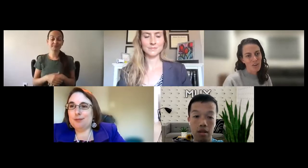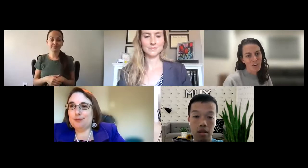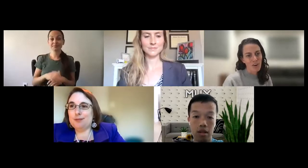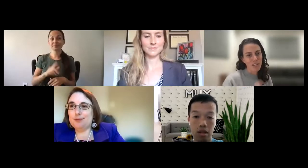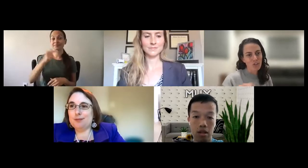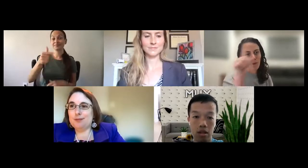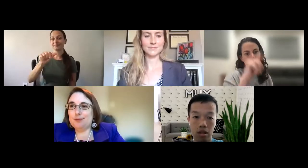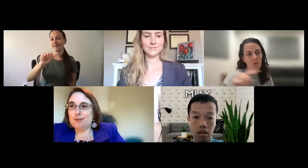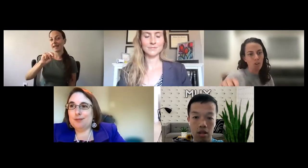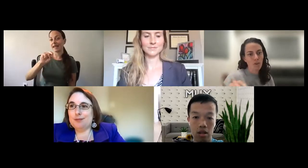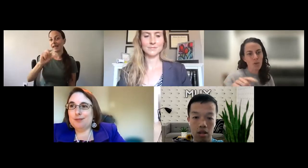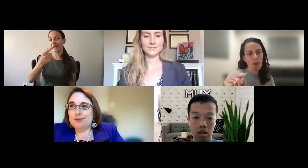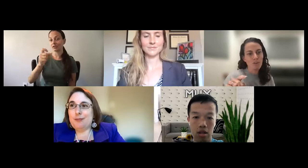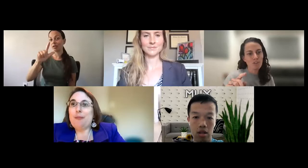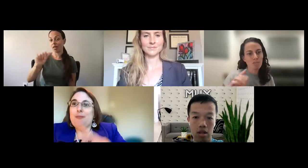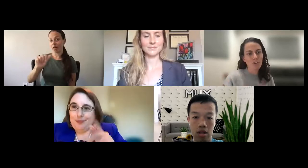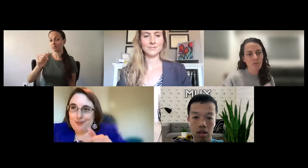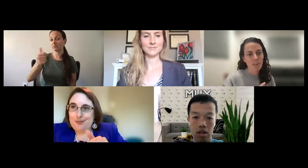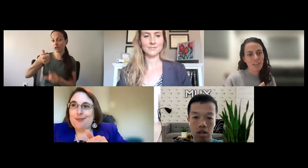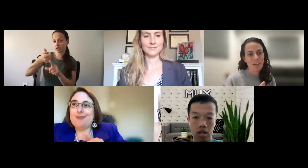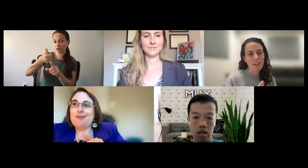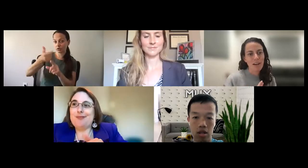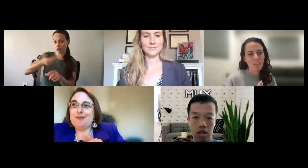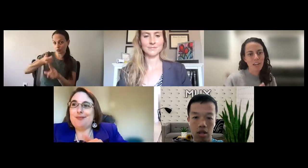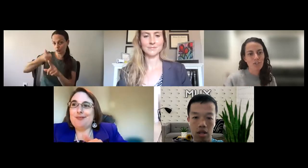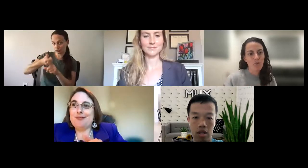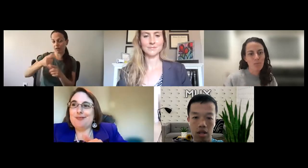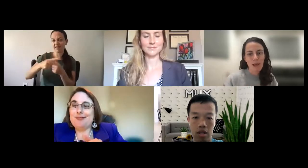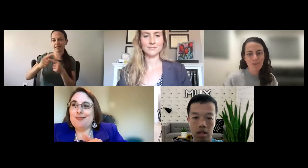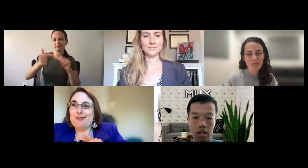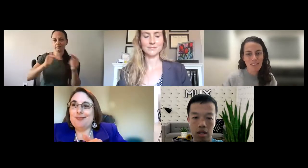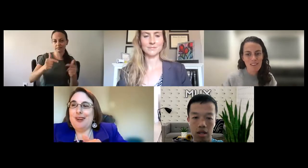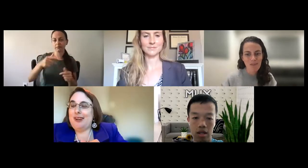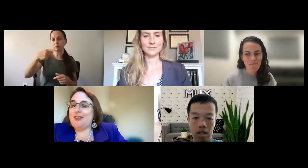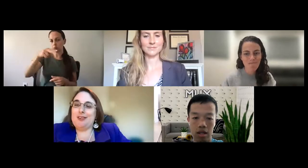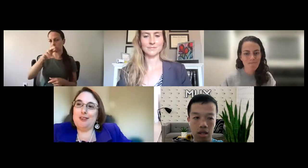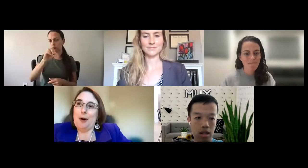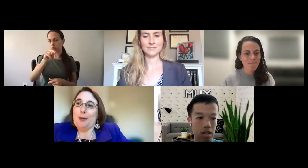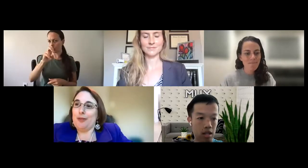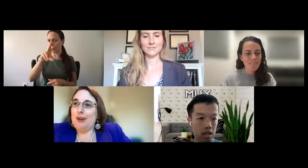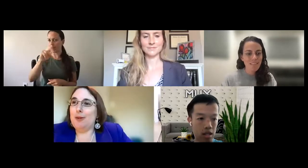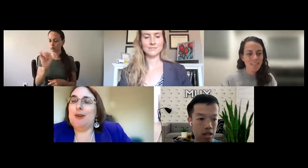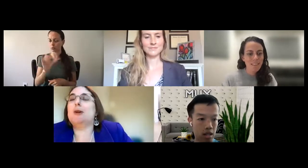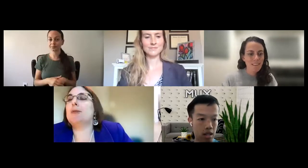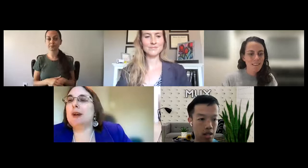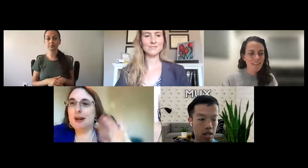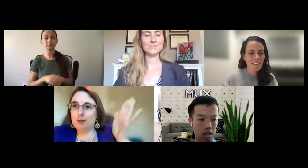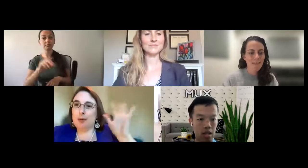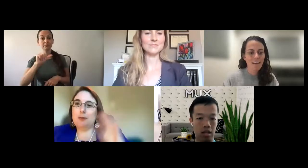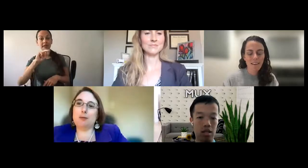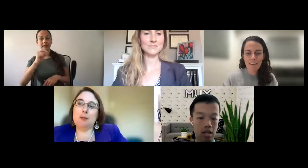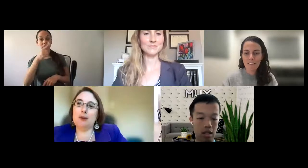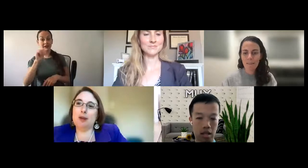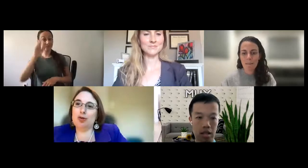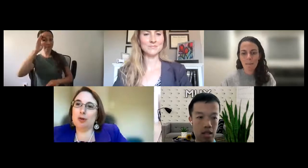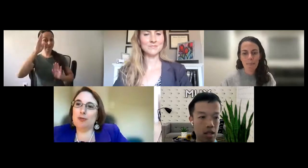with your intro and we'll go around. Please don't forget to let us know your pronouns. Thank you. Yes. Well, thank you, Emily. Hi,